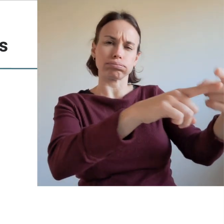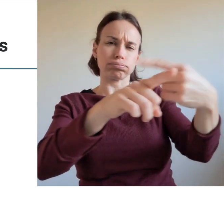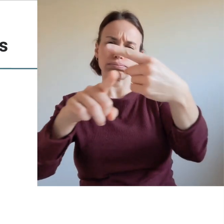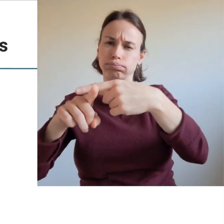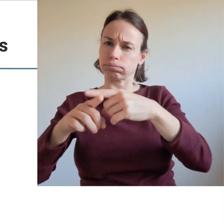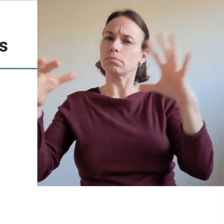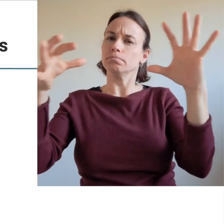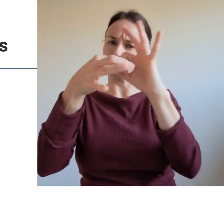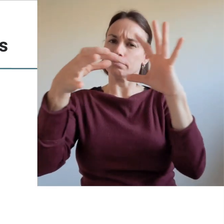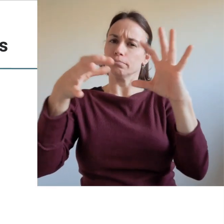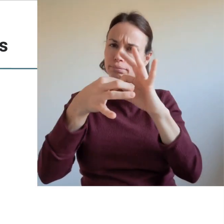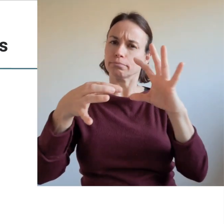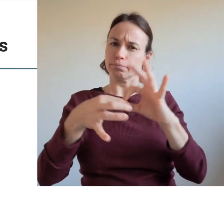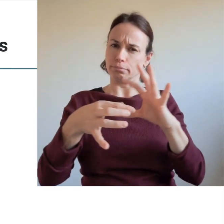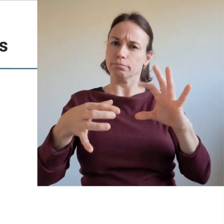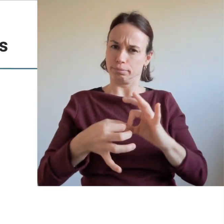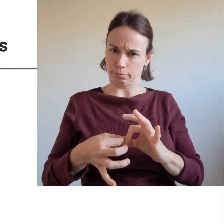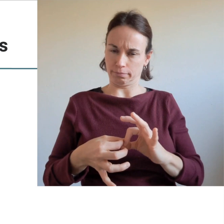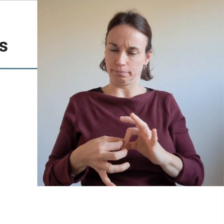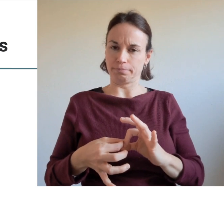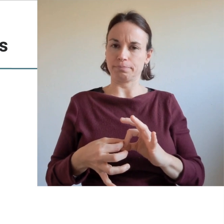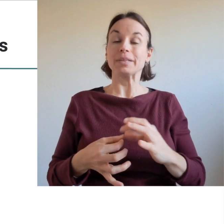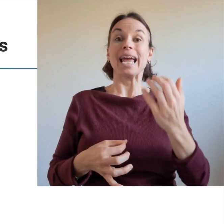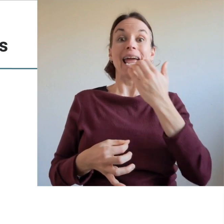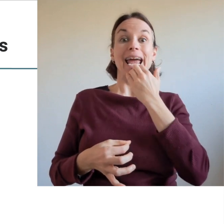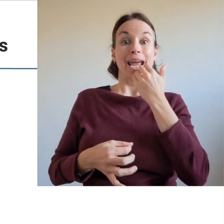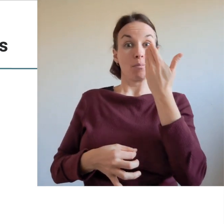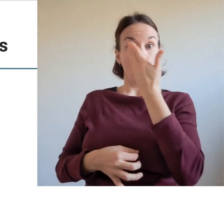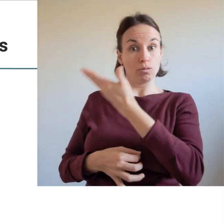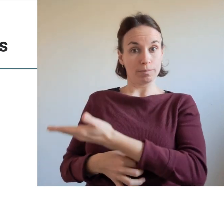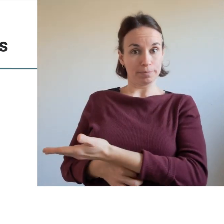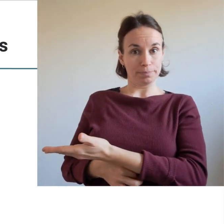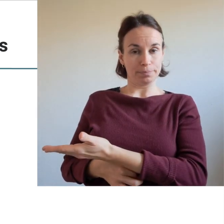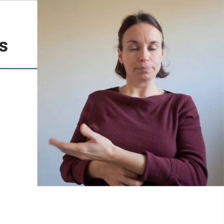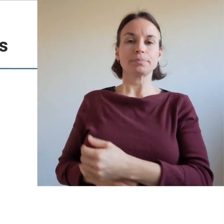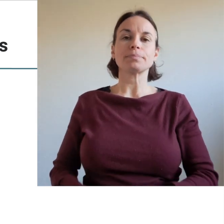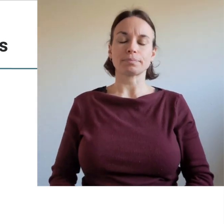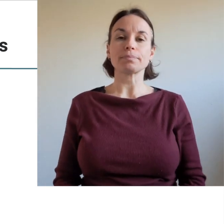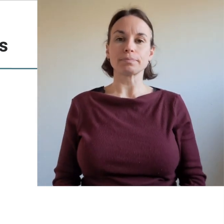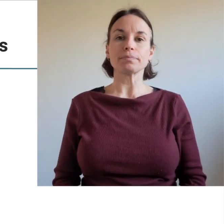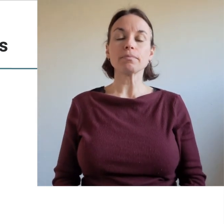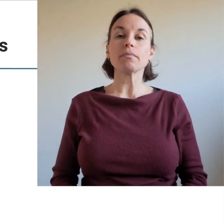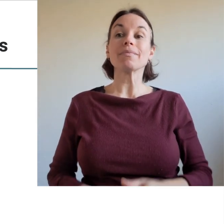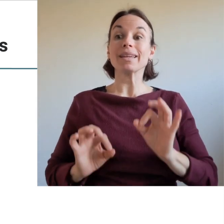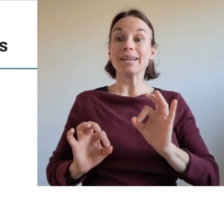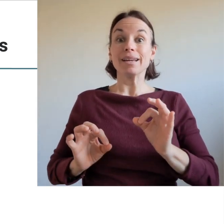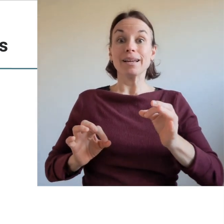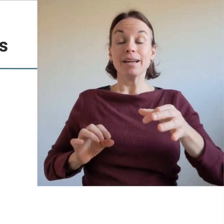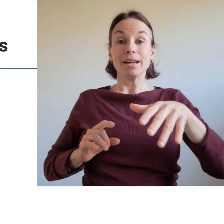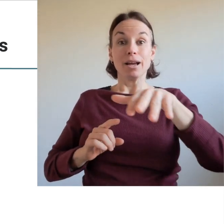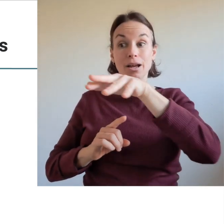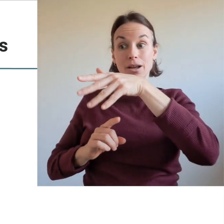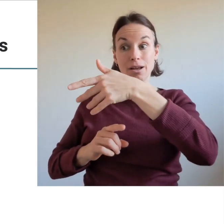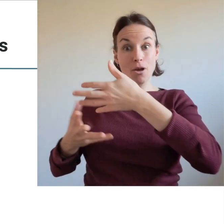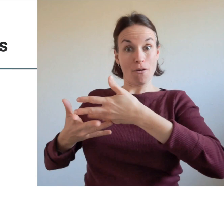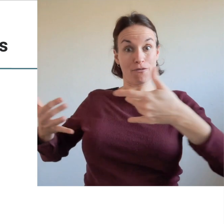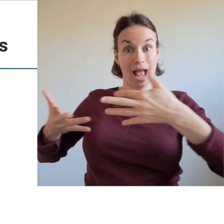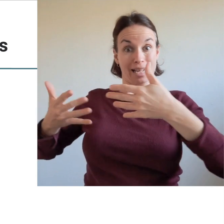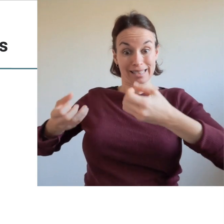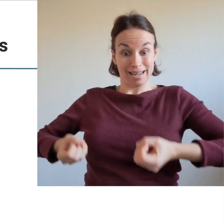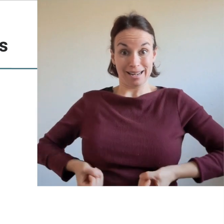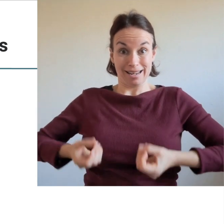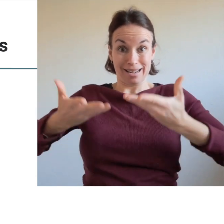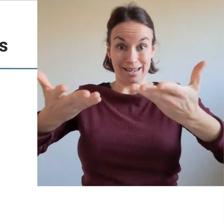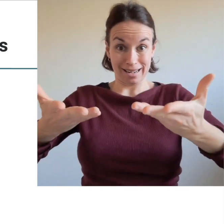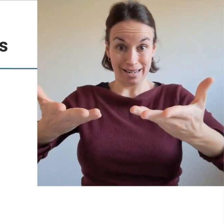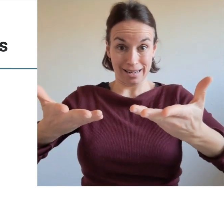Let's see one example of this. In the video you have in the slide that I'm about to play now, we have the sentence, a